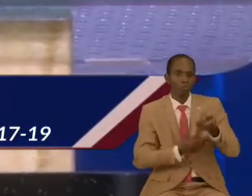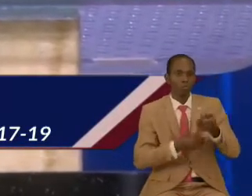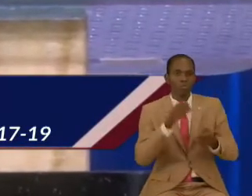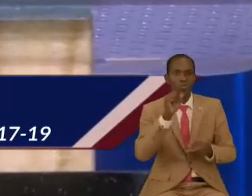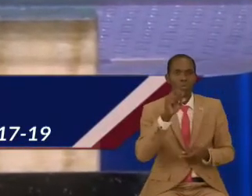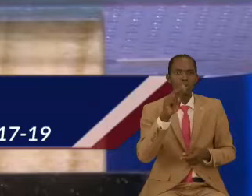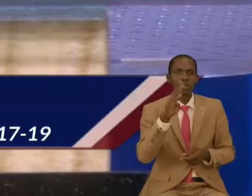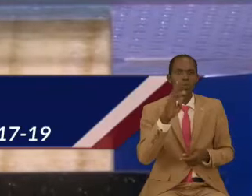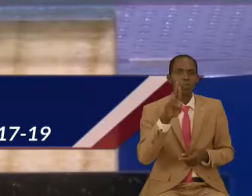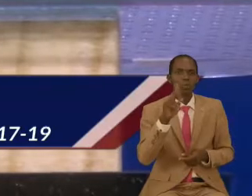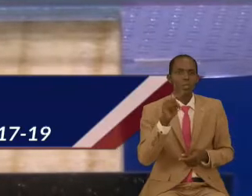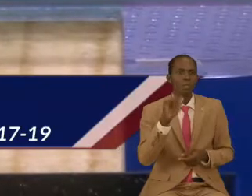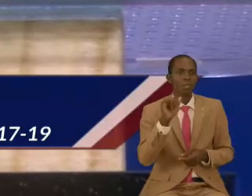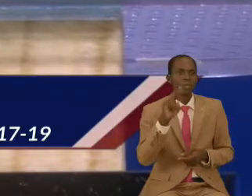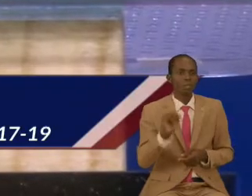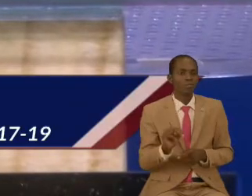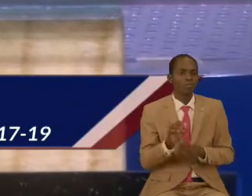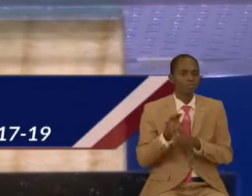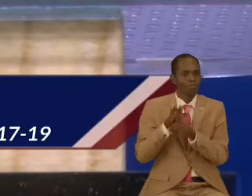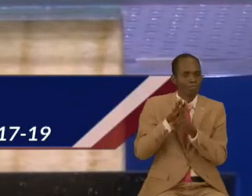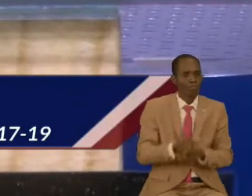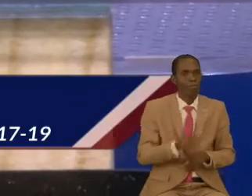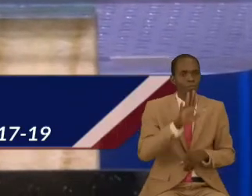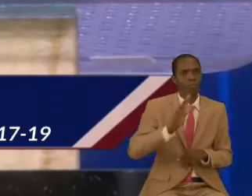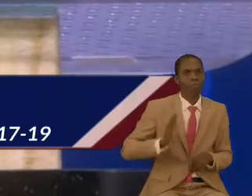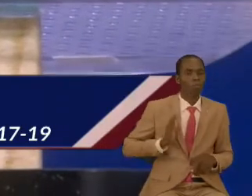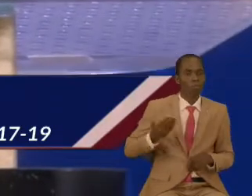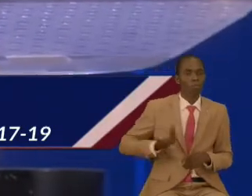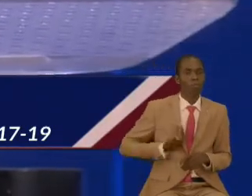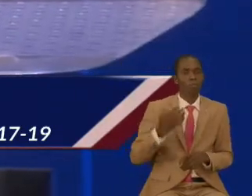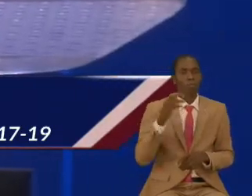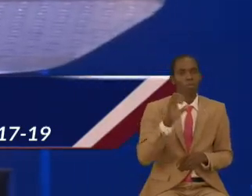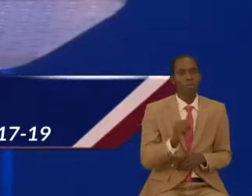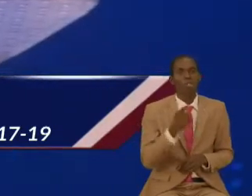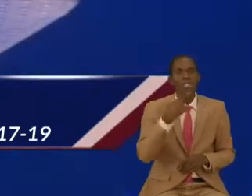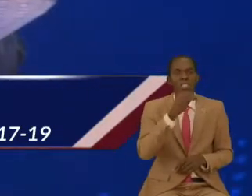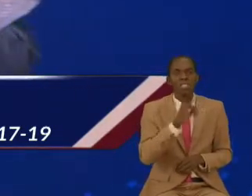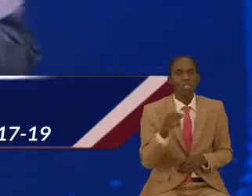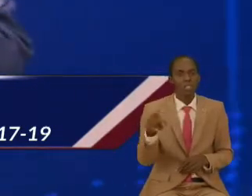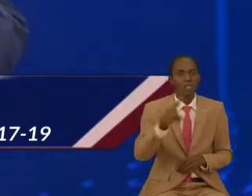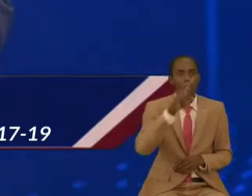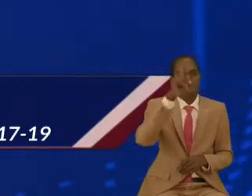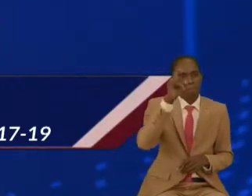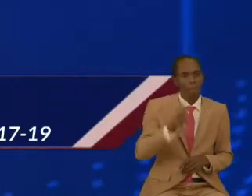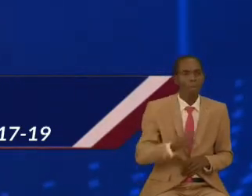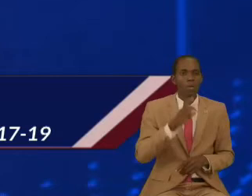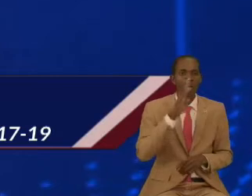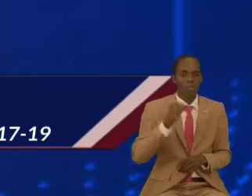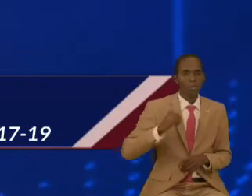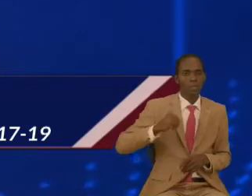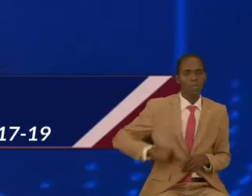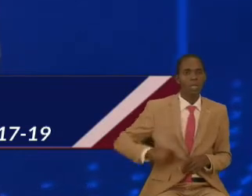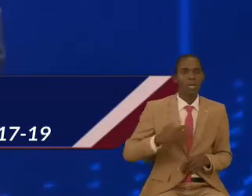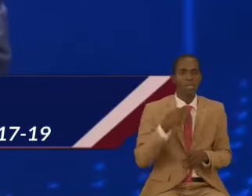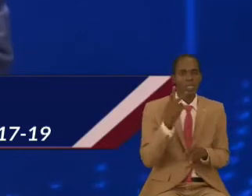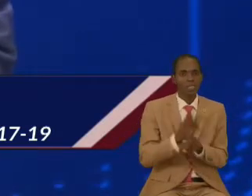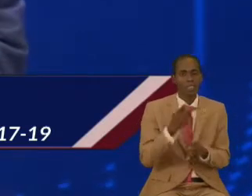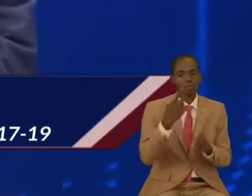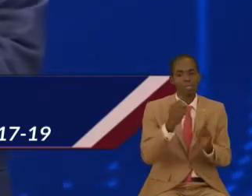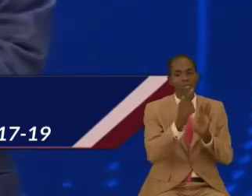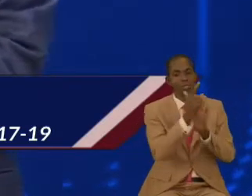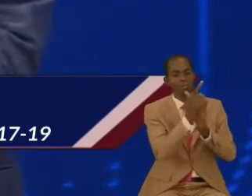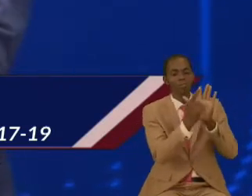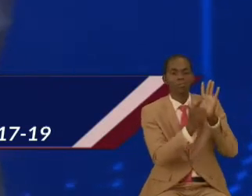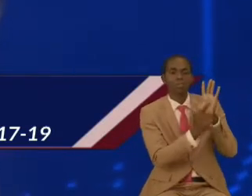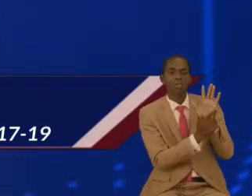subverting your souls, saying, ye must be circumcised and keep the law. Look at the last